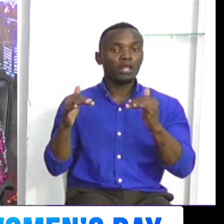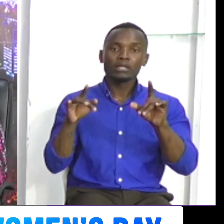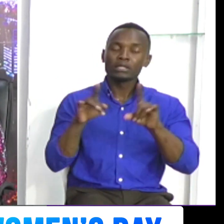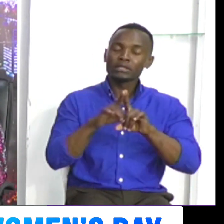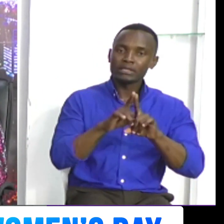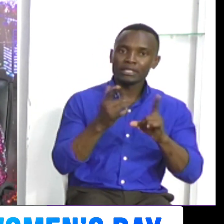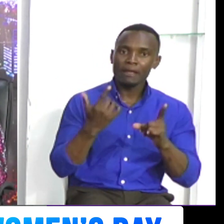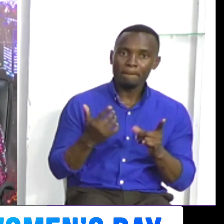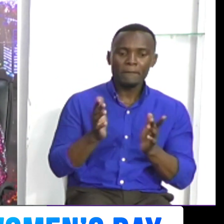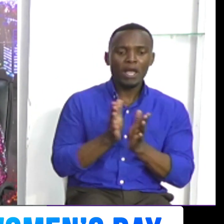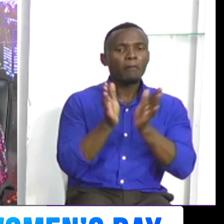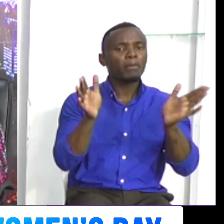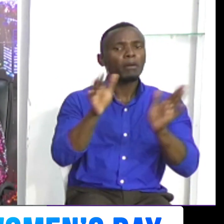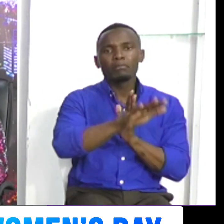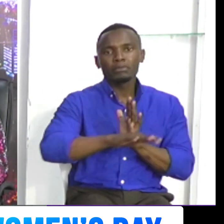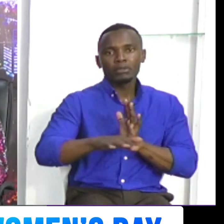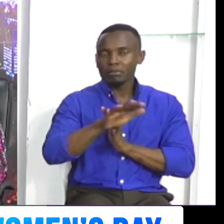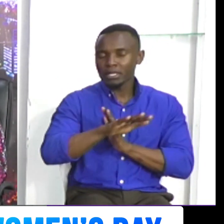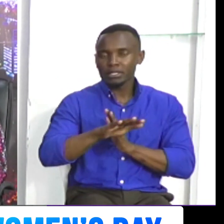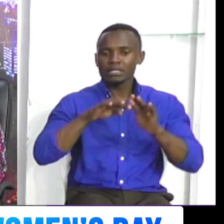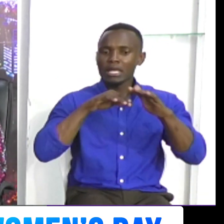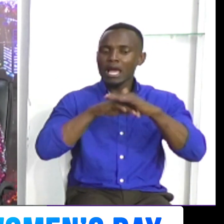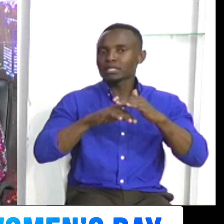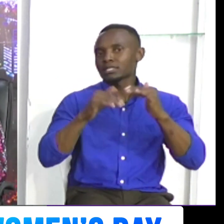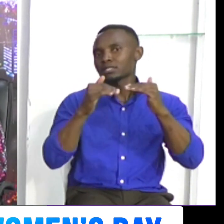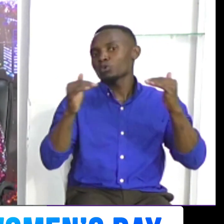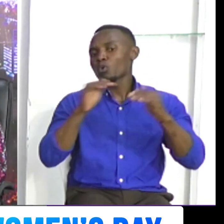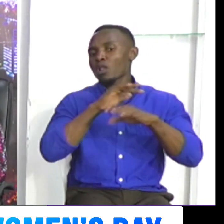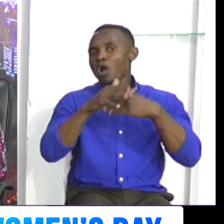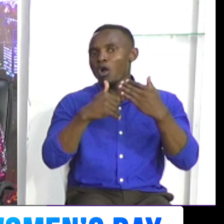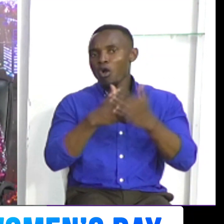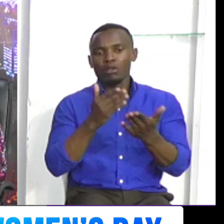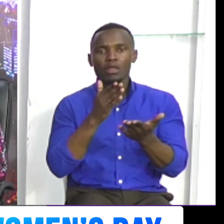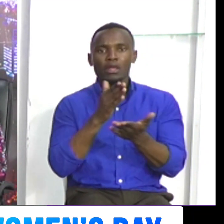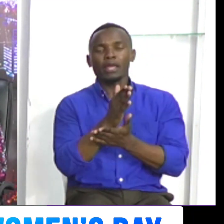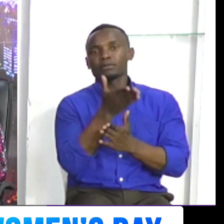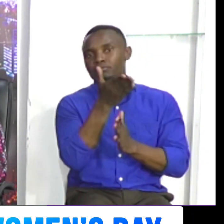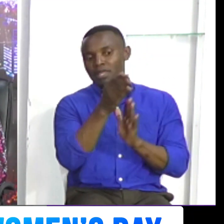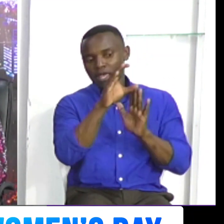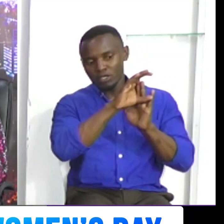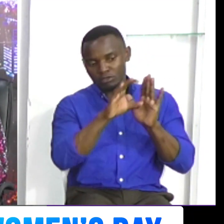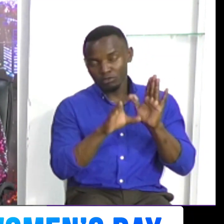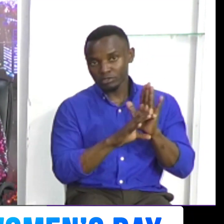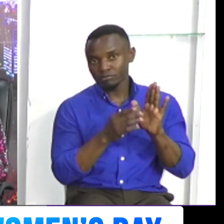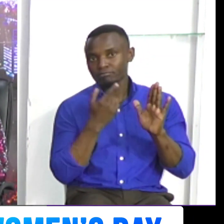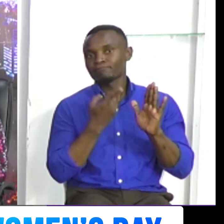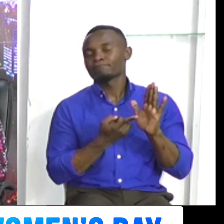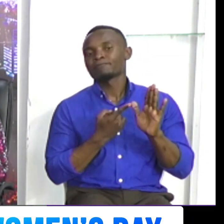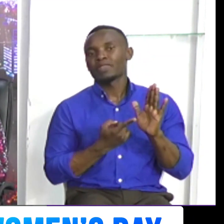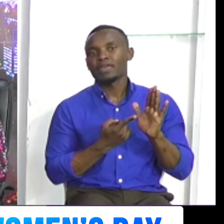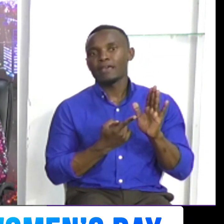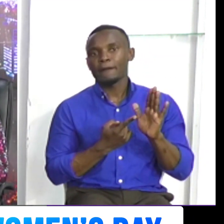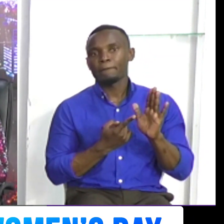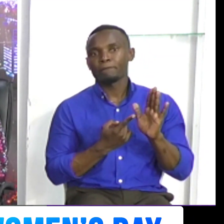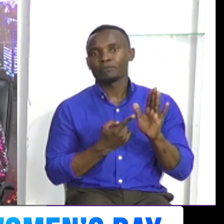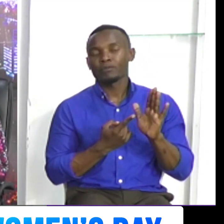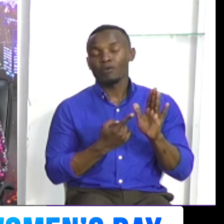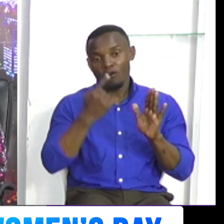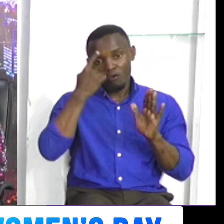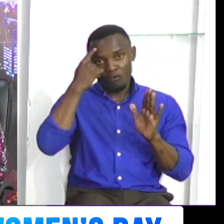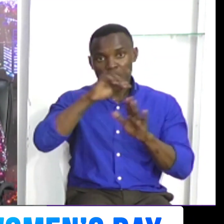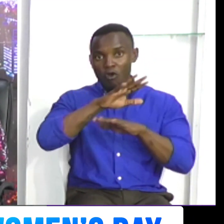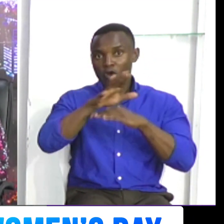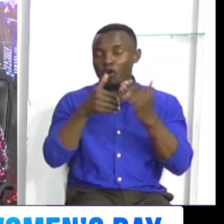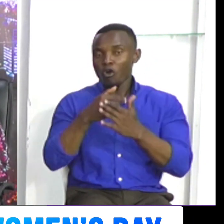to public spaces. All these rights that are enshrined in our different law are for all